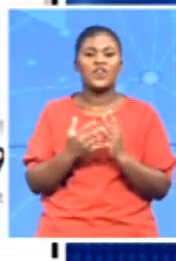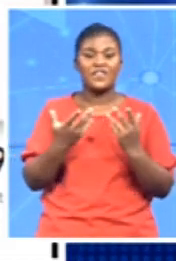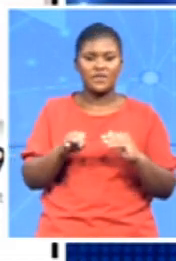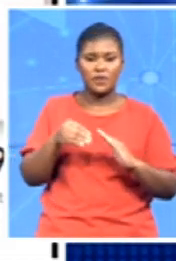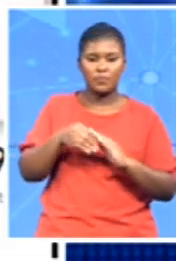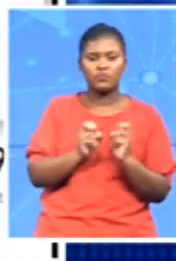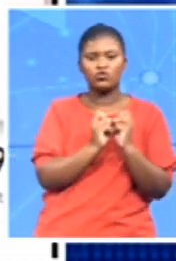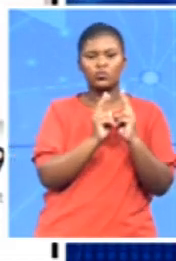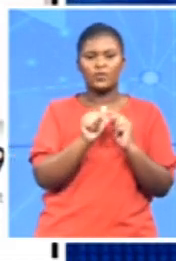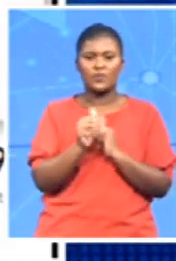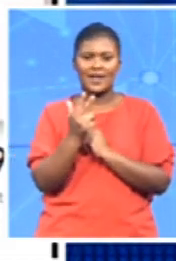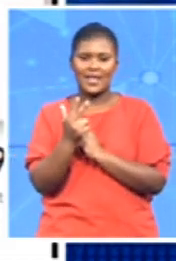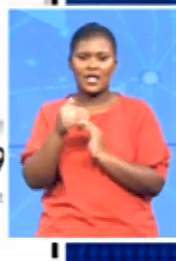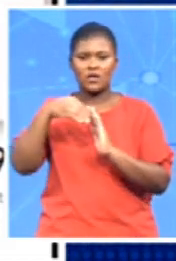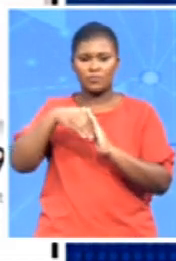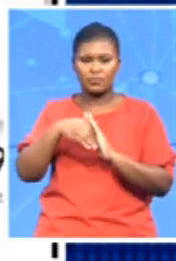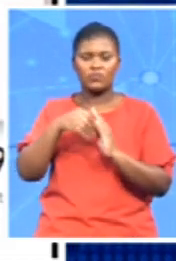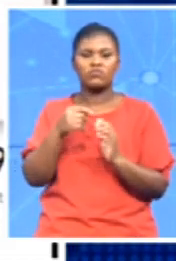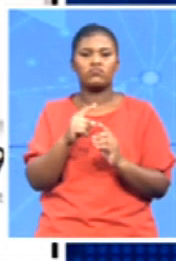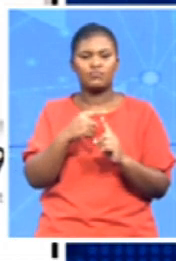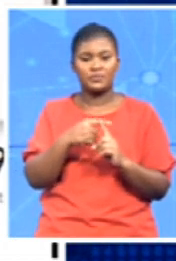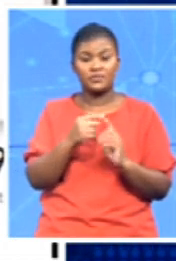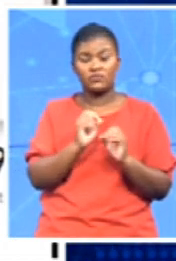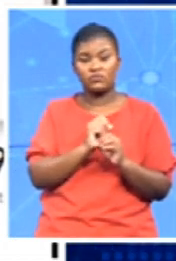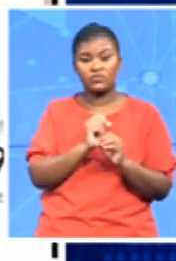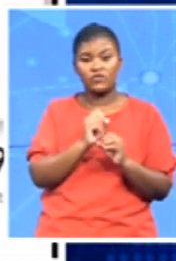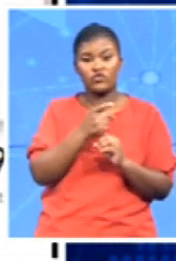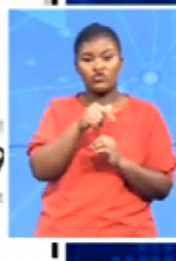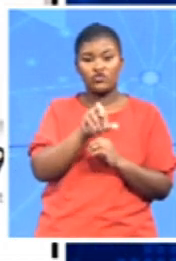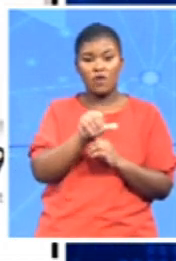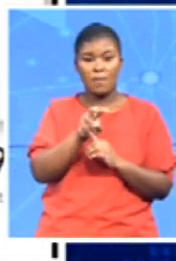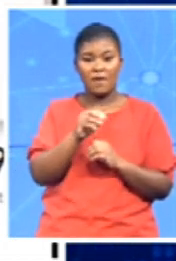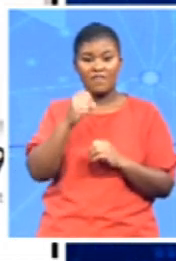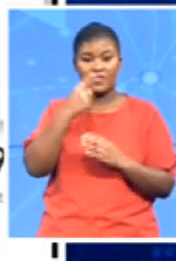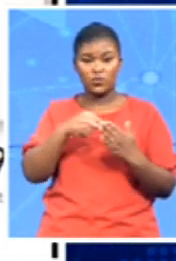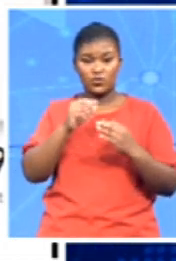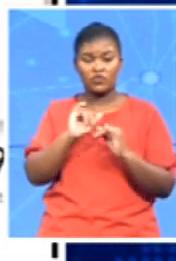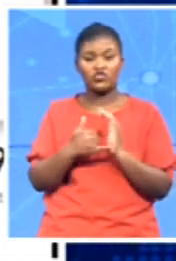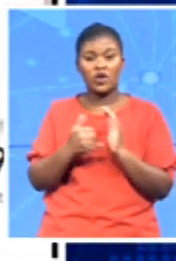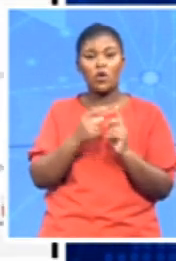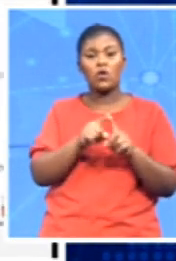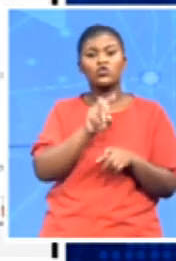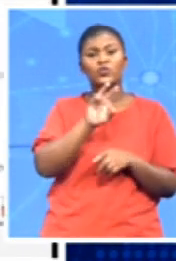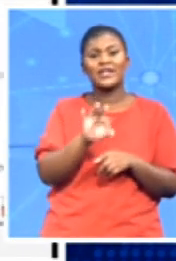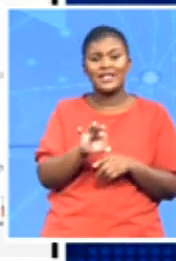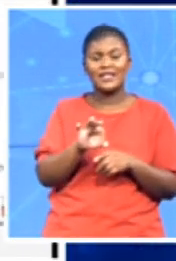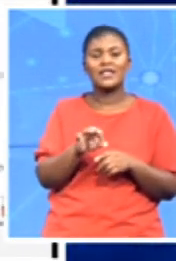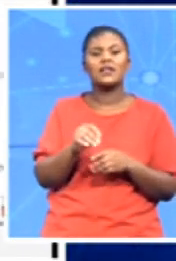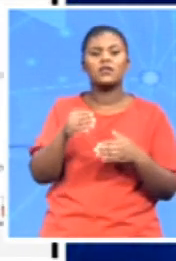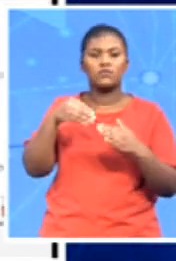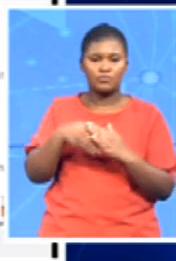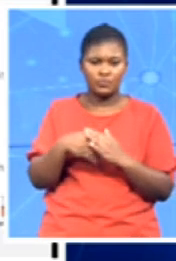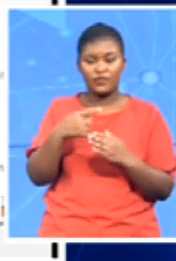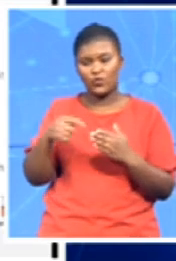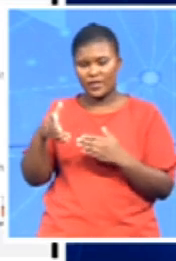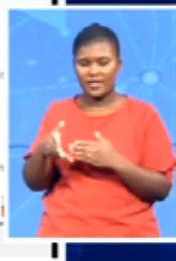cases week on week in the first week in January, and a 23% decrease on the weekend trauma in that period. What does that mean